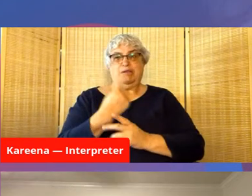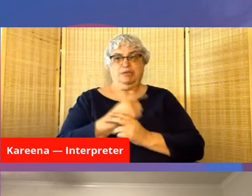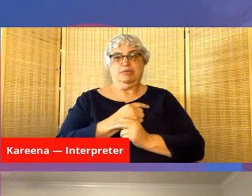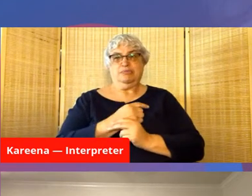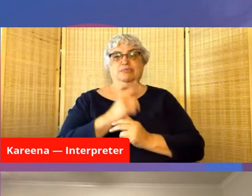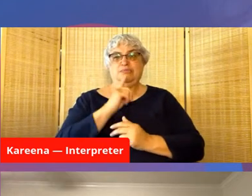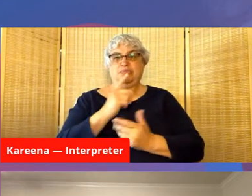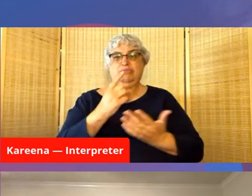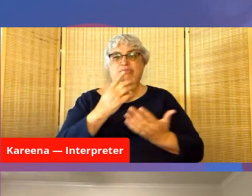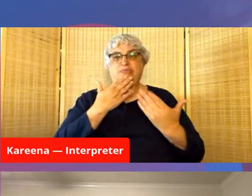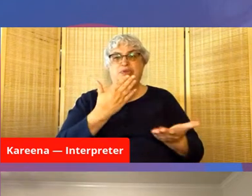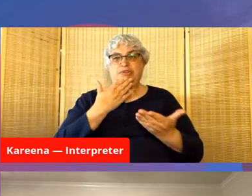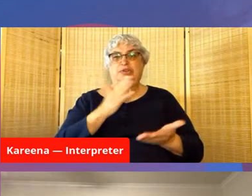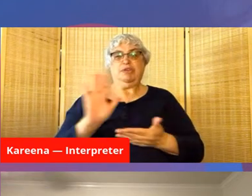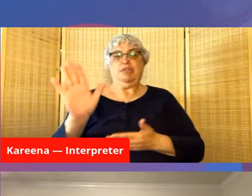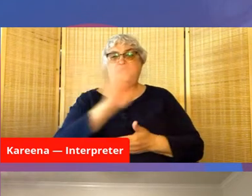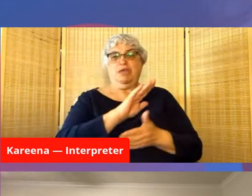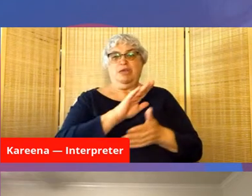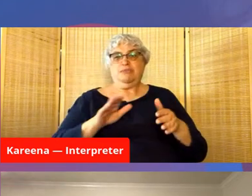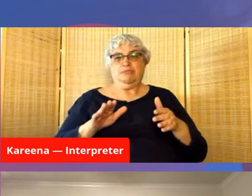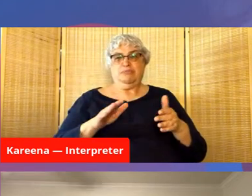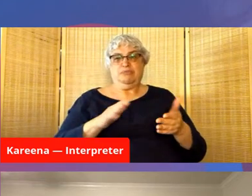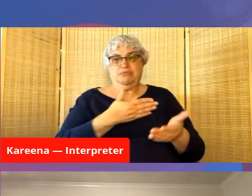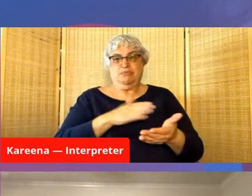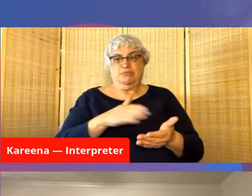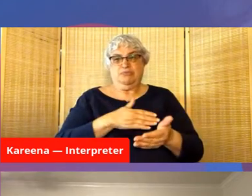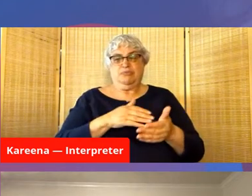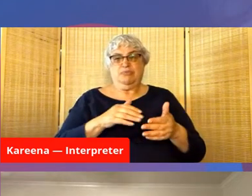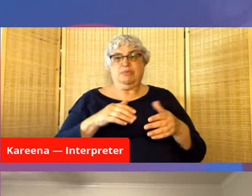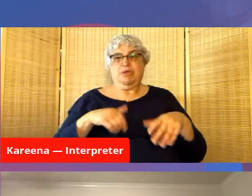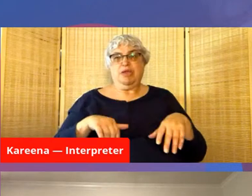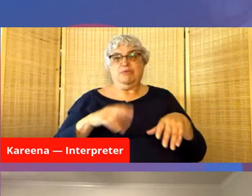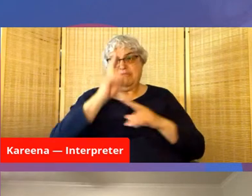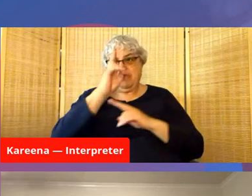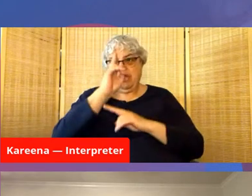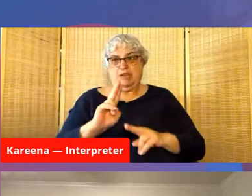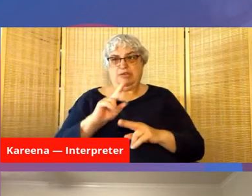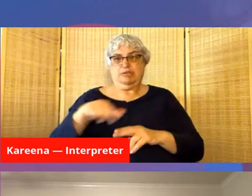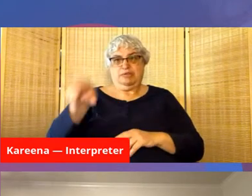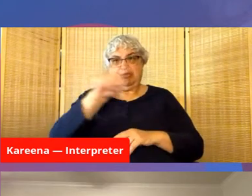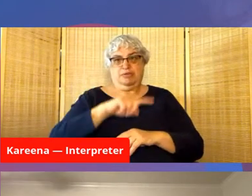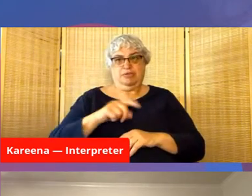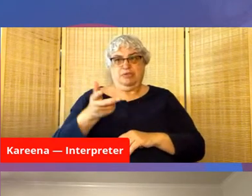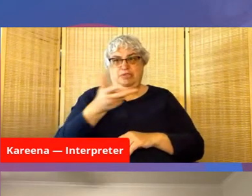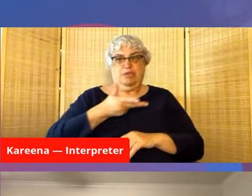really appreciate their performances, and I'm honored to be among